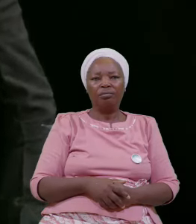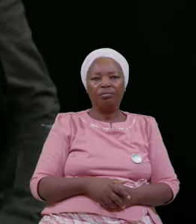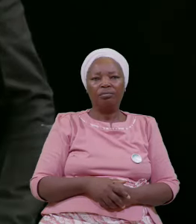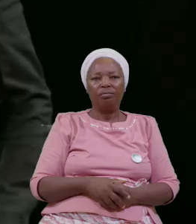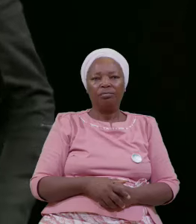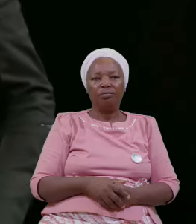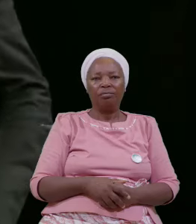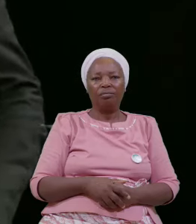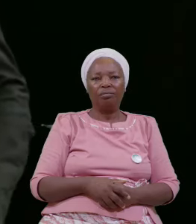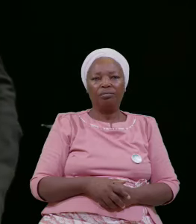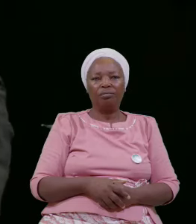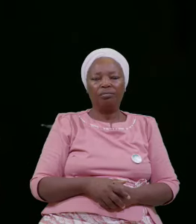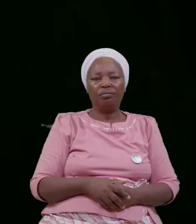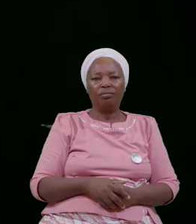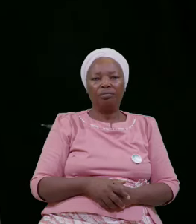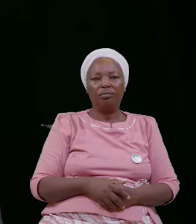Let's move quickly,